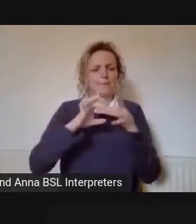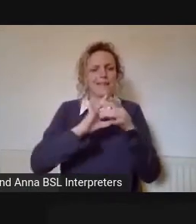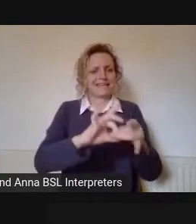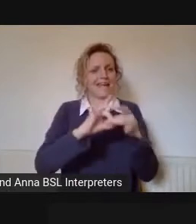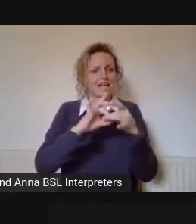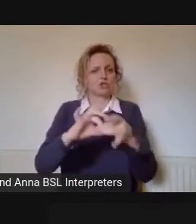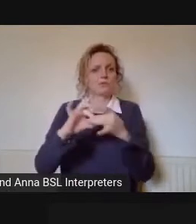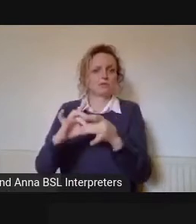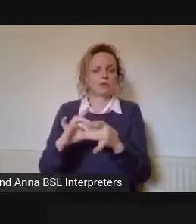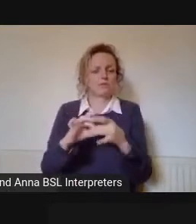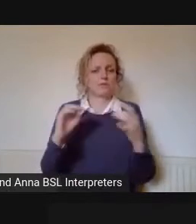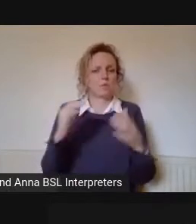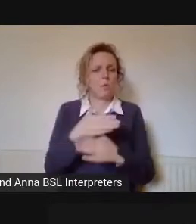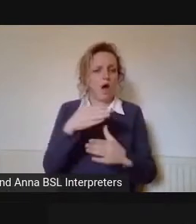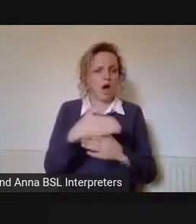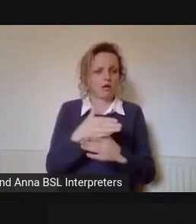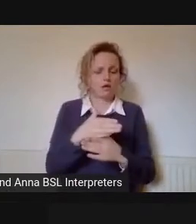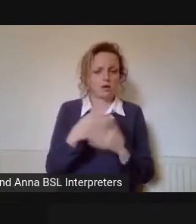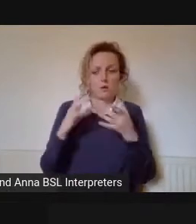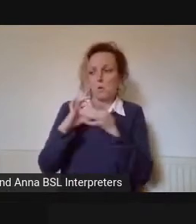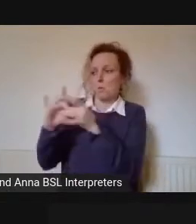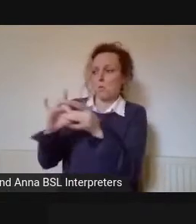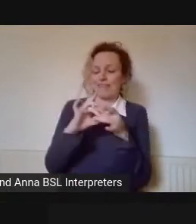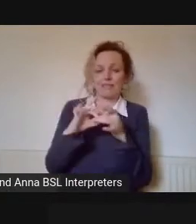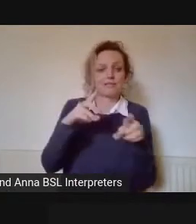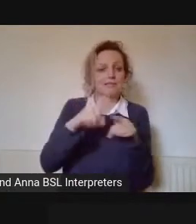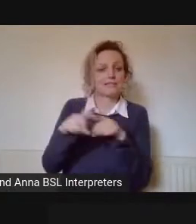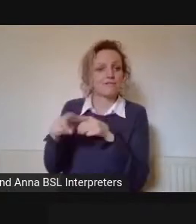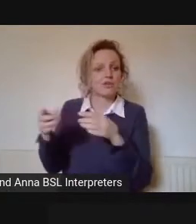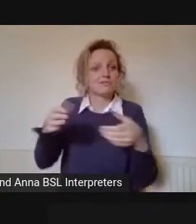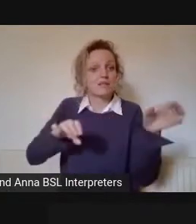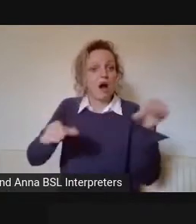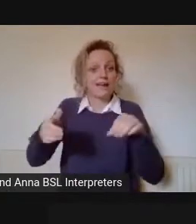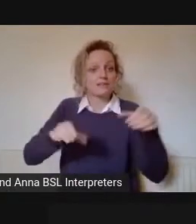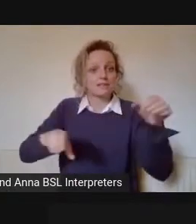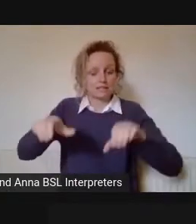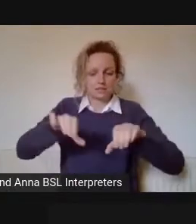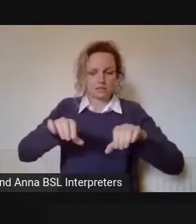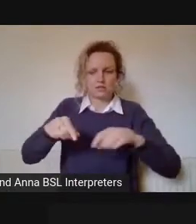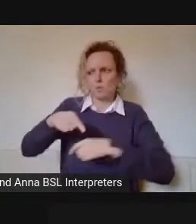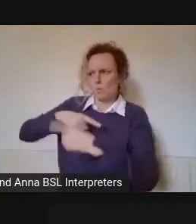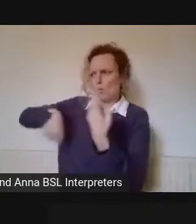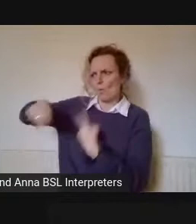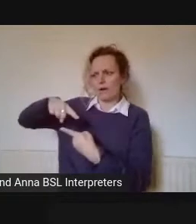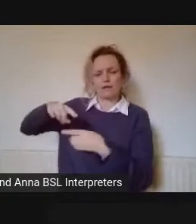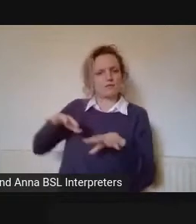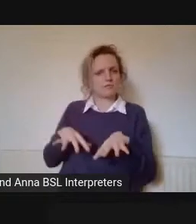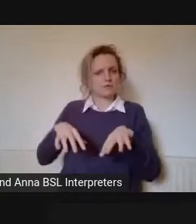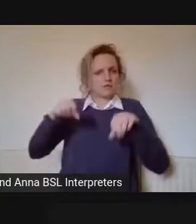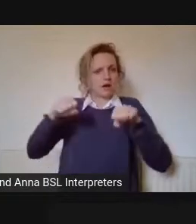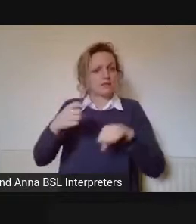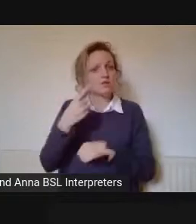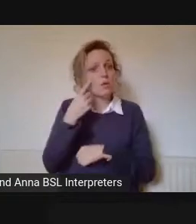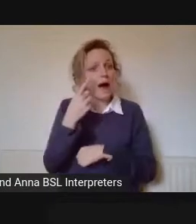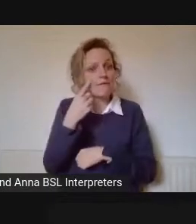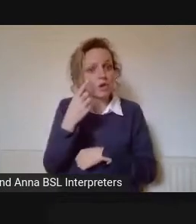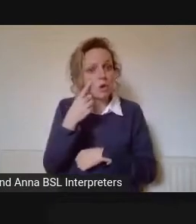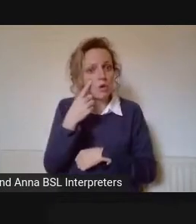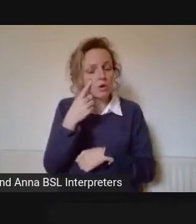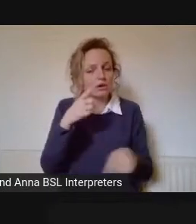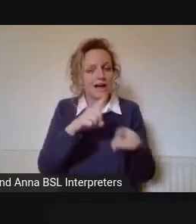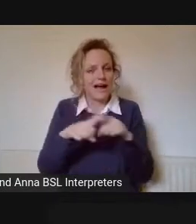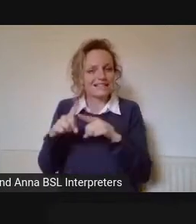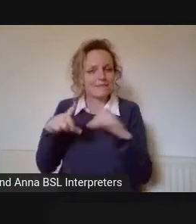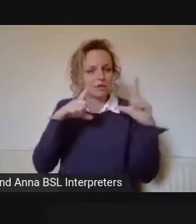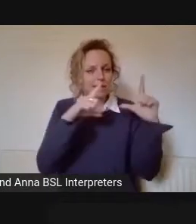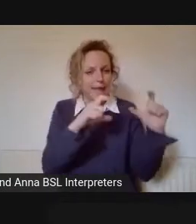scientists. And we started to look at the images that had been used for this analysis over the years.